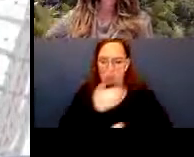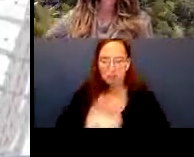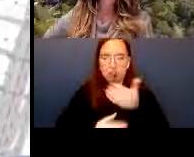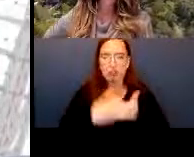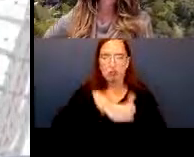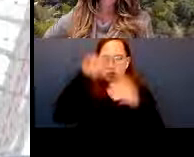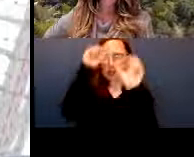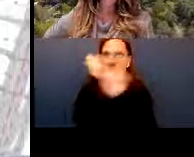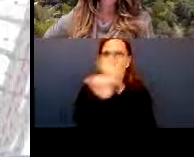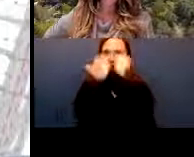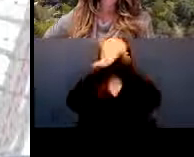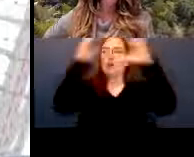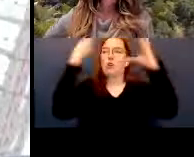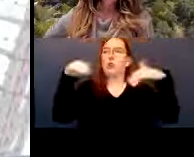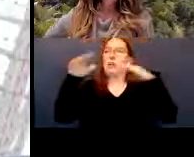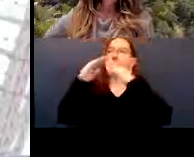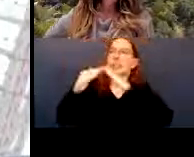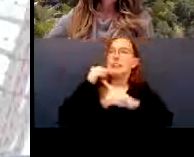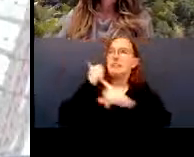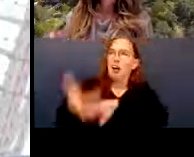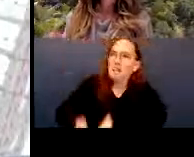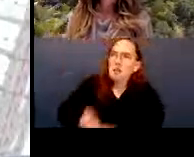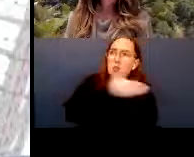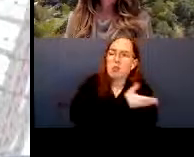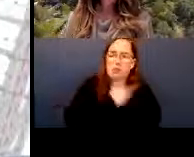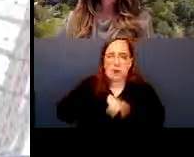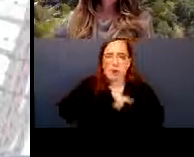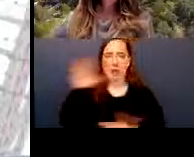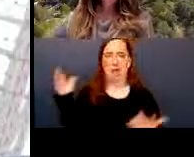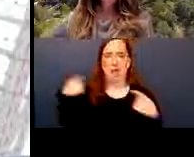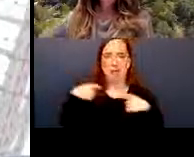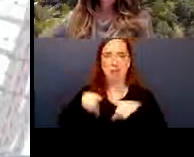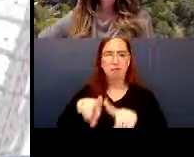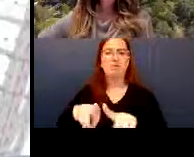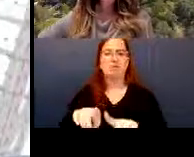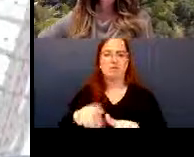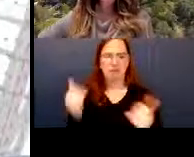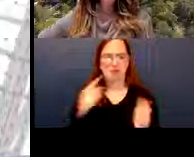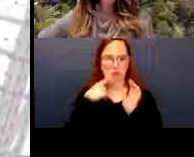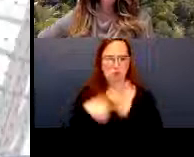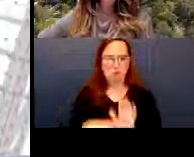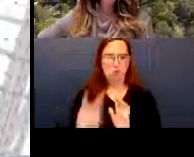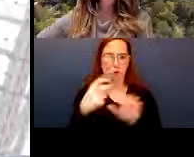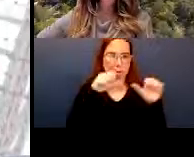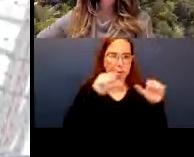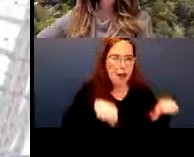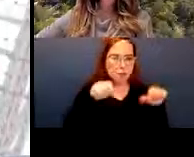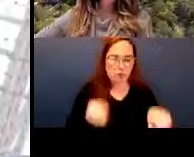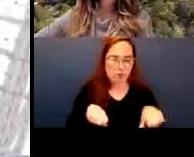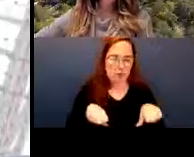that the city is making. So we're showing two possible alignments, one in navy and one in